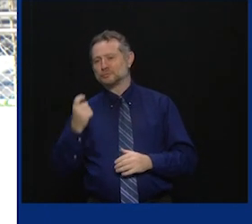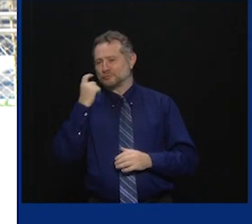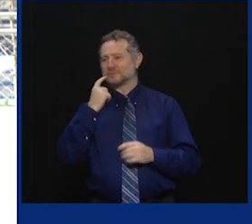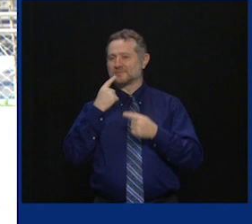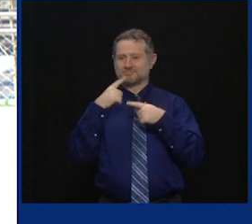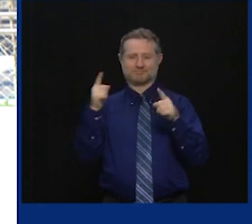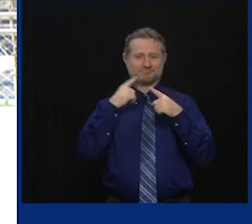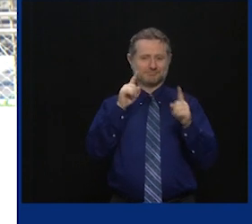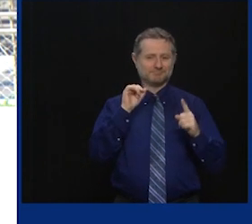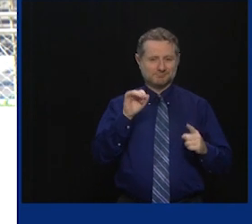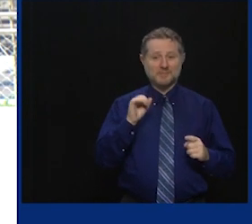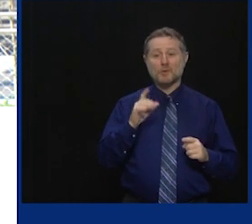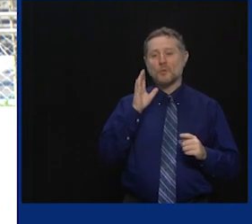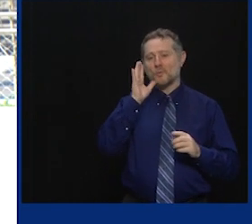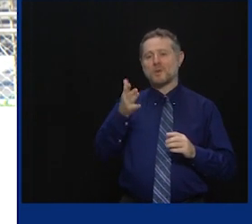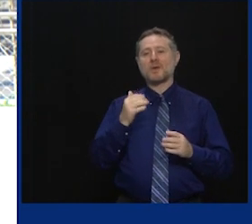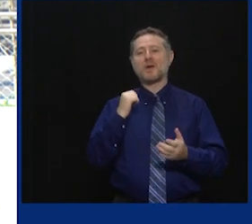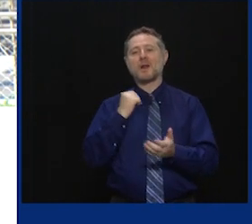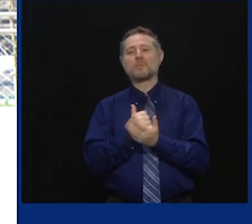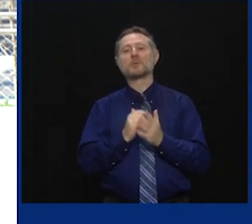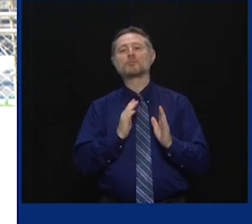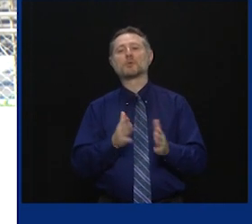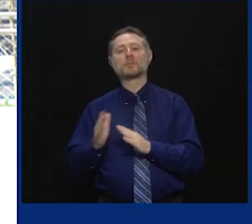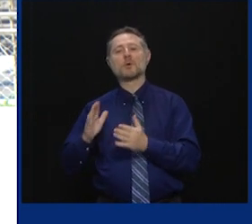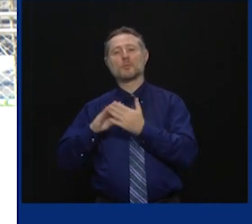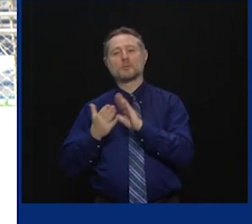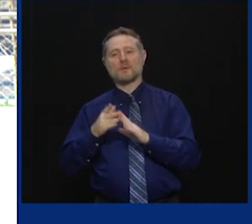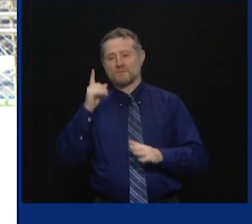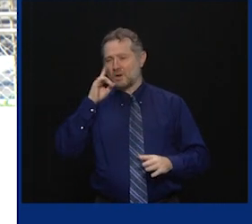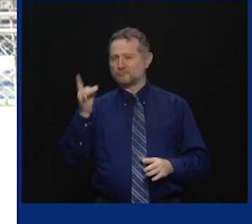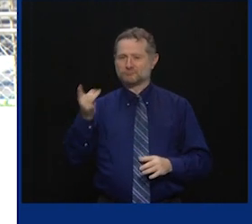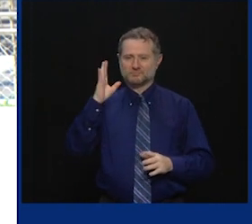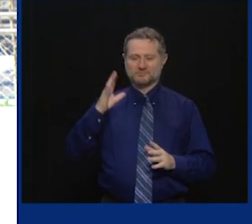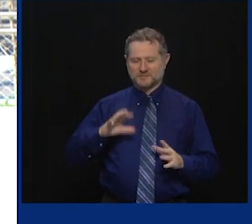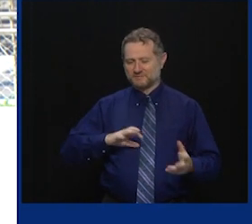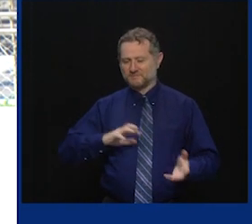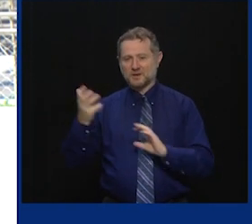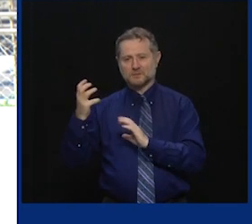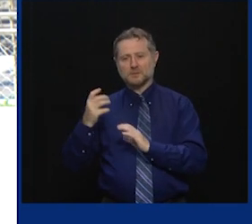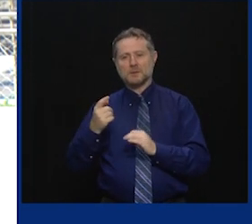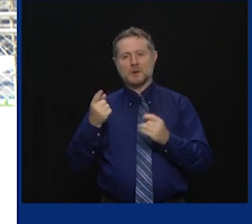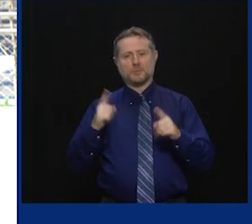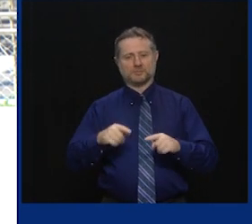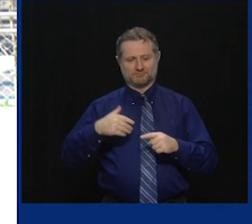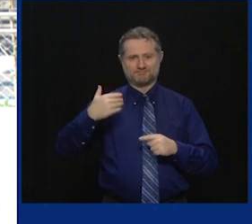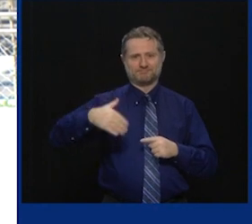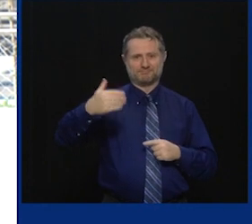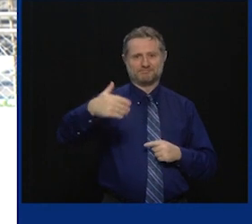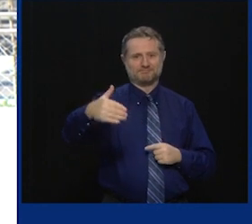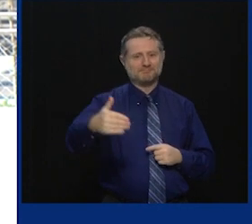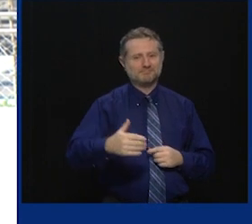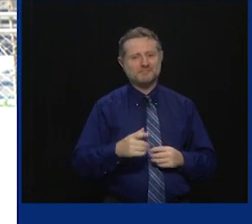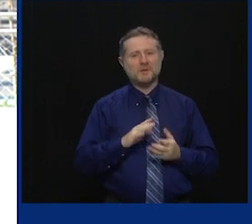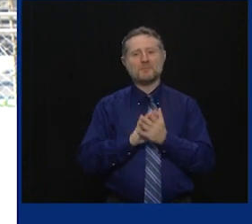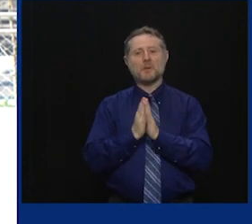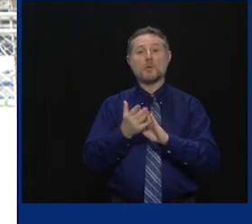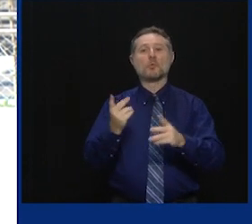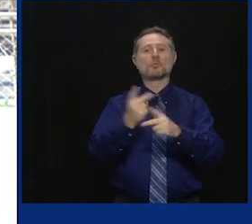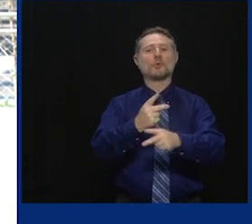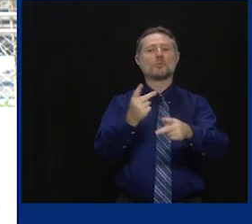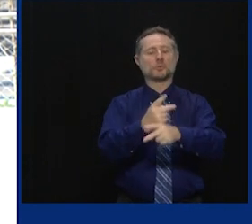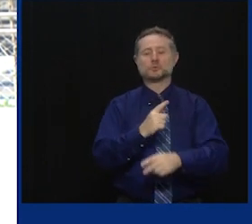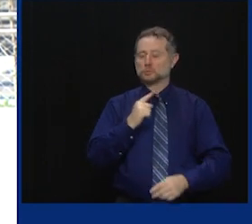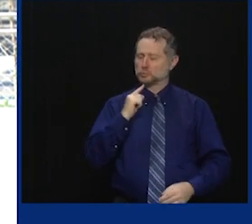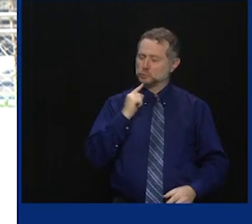will prepare communities for these extreme events that are growing in frequency and severity. And that's